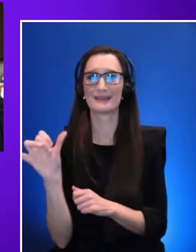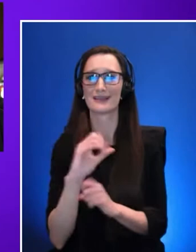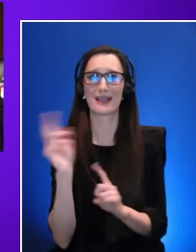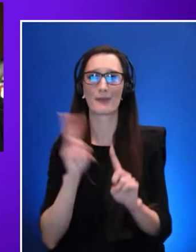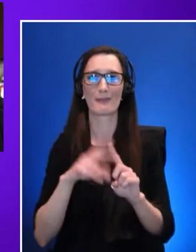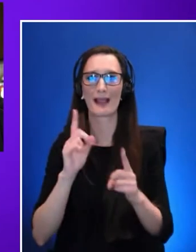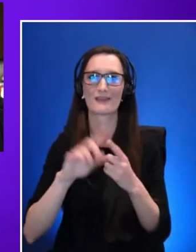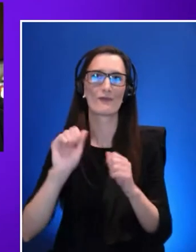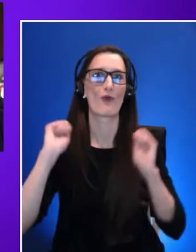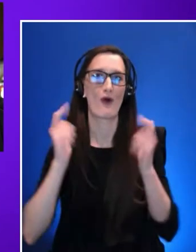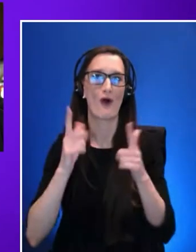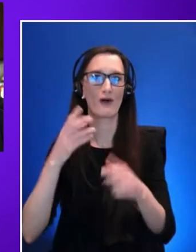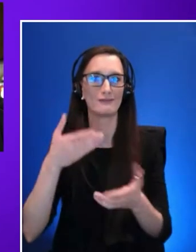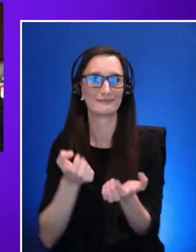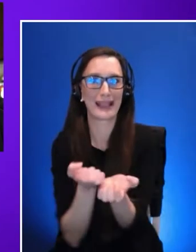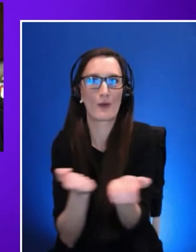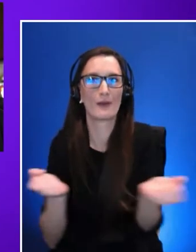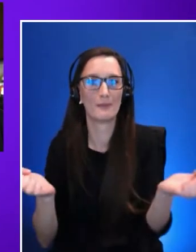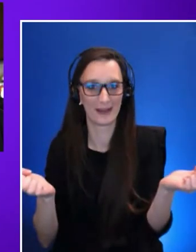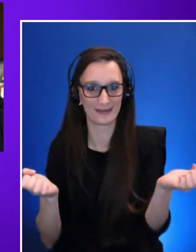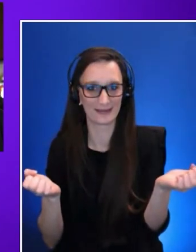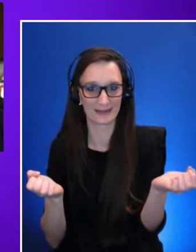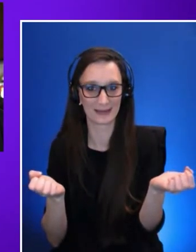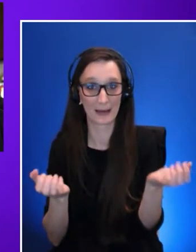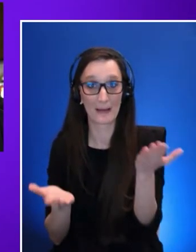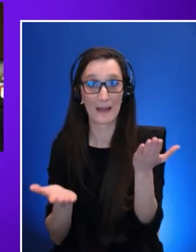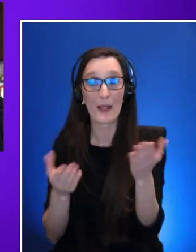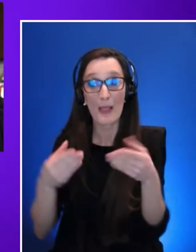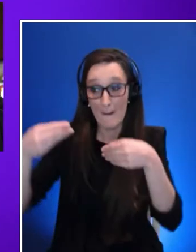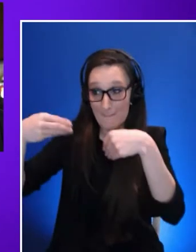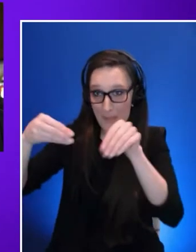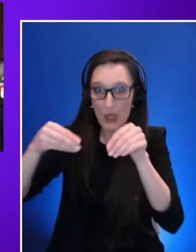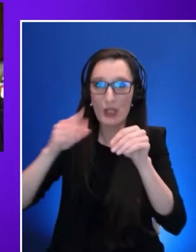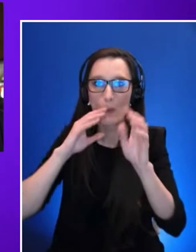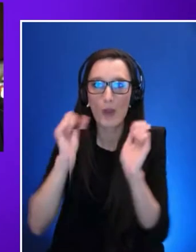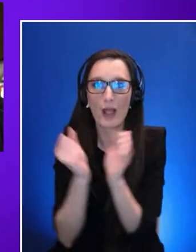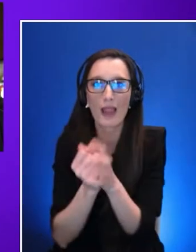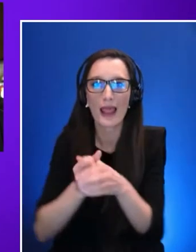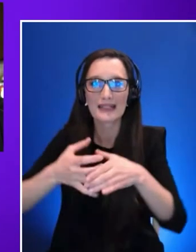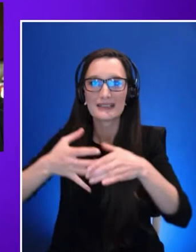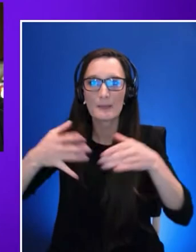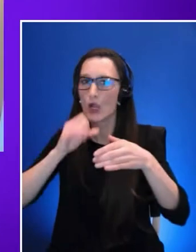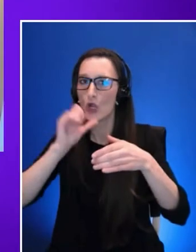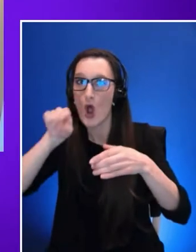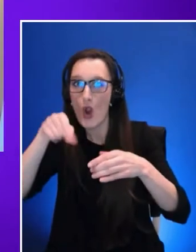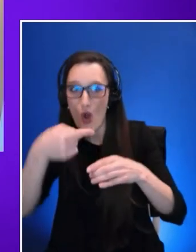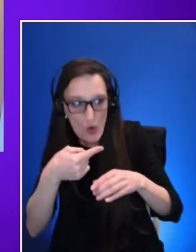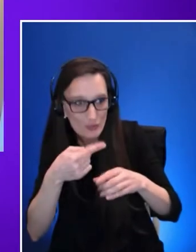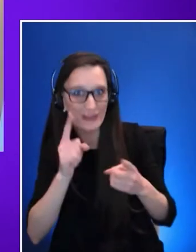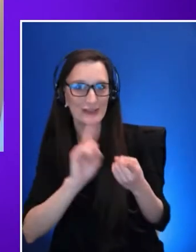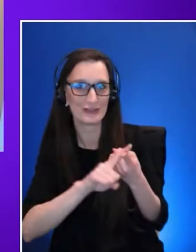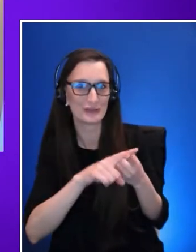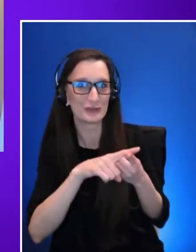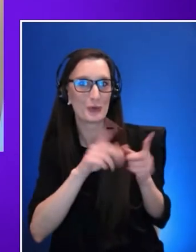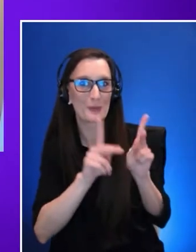where the market expands beyond people with disability to utilize these